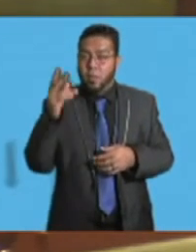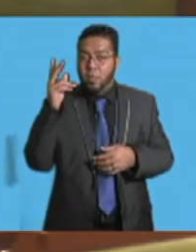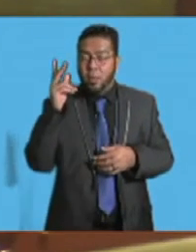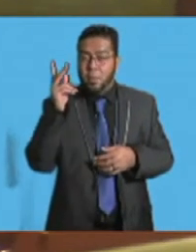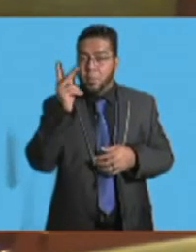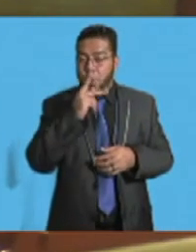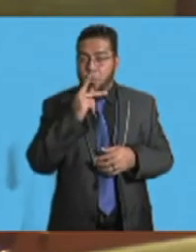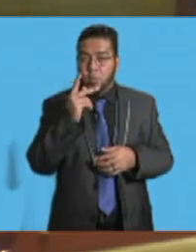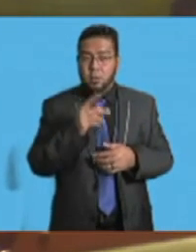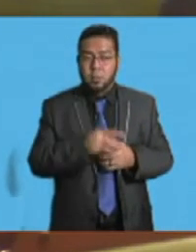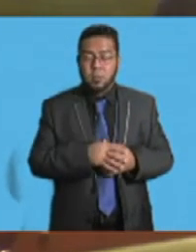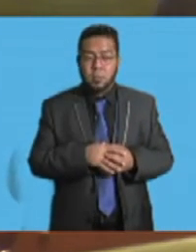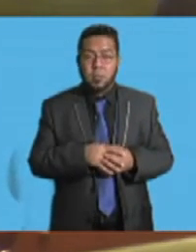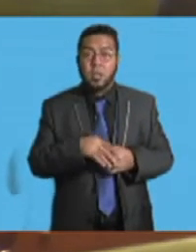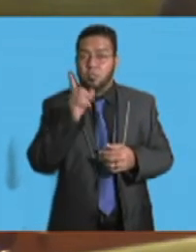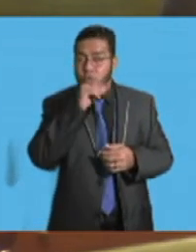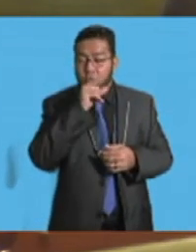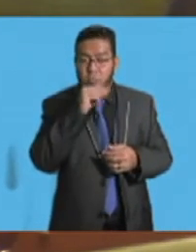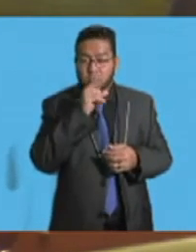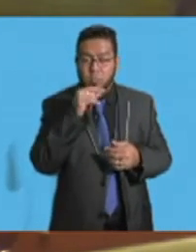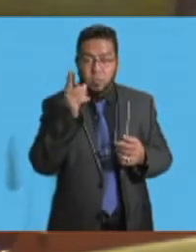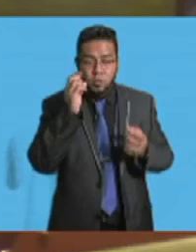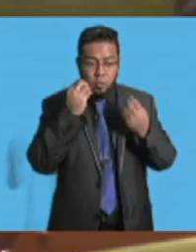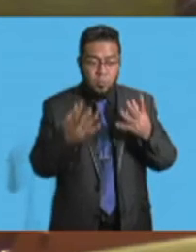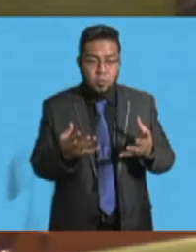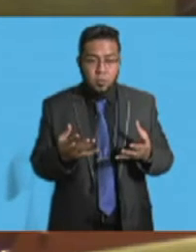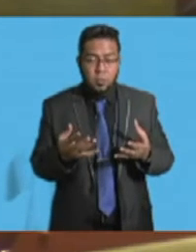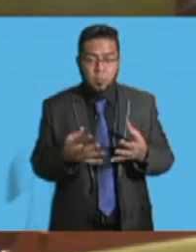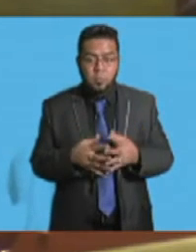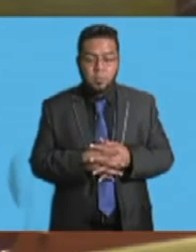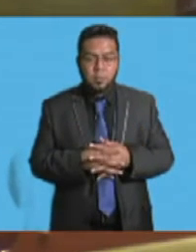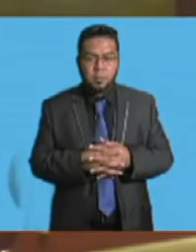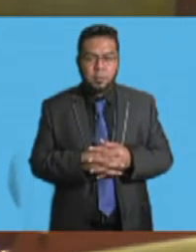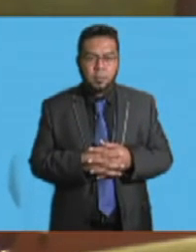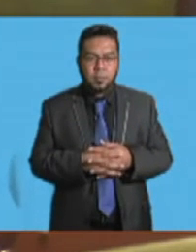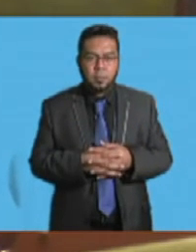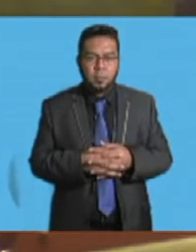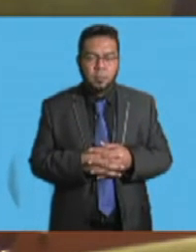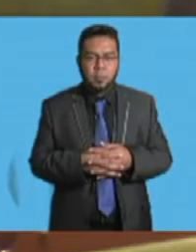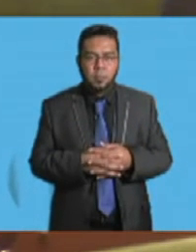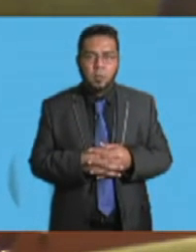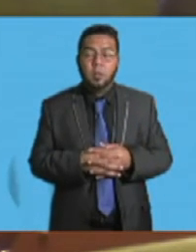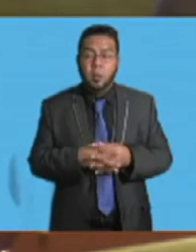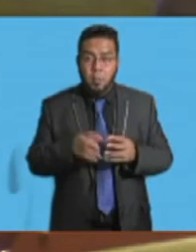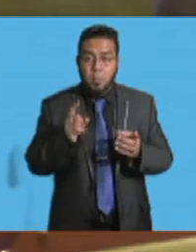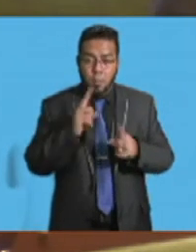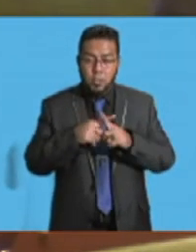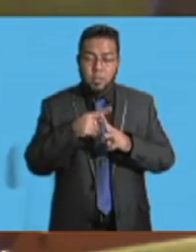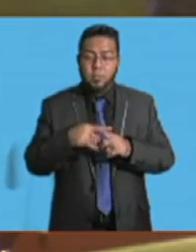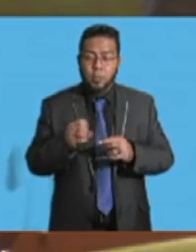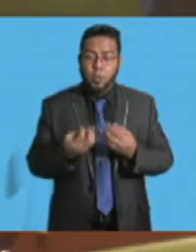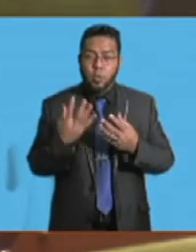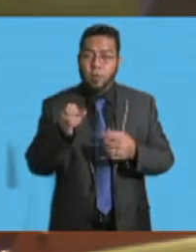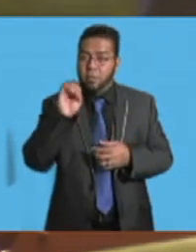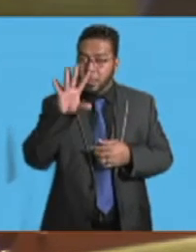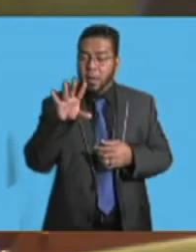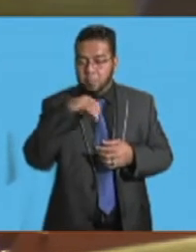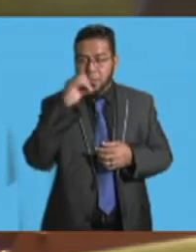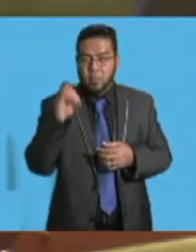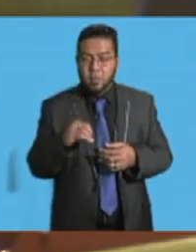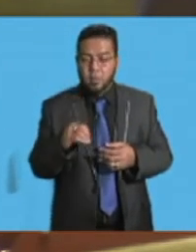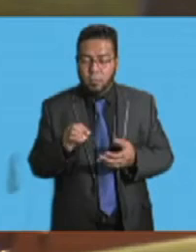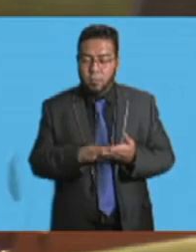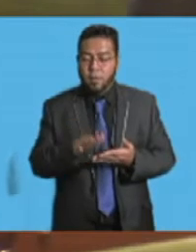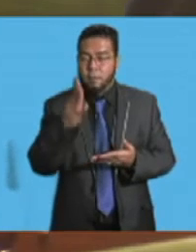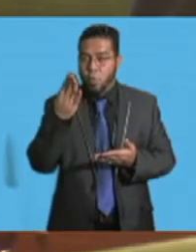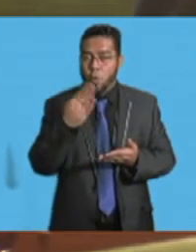Madam Speaker, in 2017, the poultry production showed a positive growth of 10% with an export earning of around $4